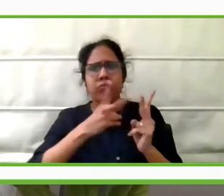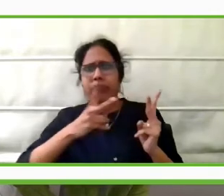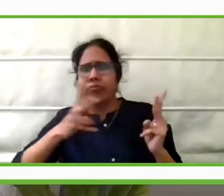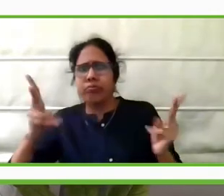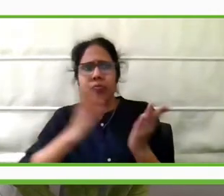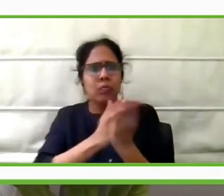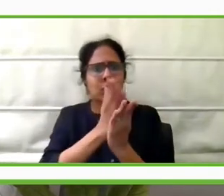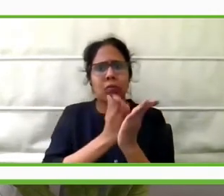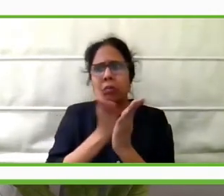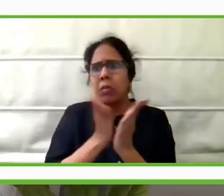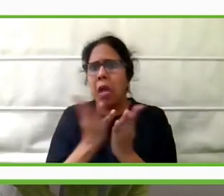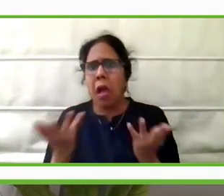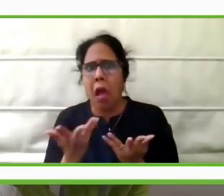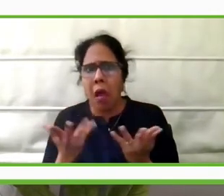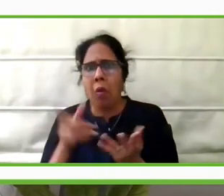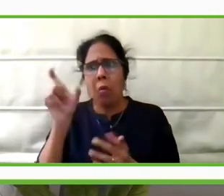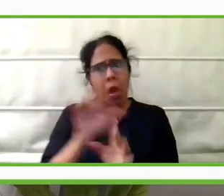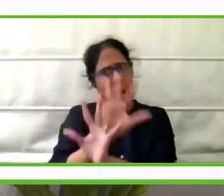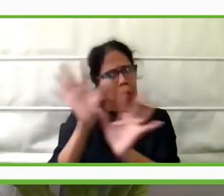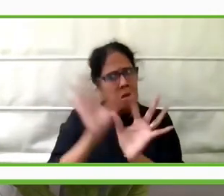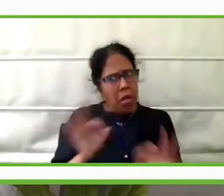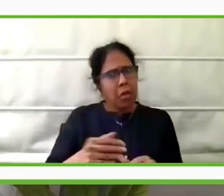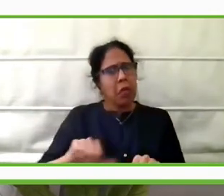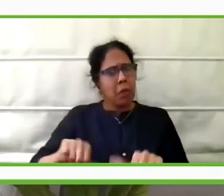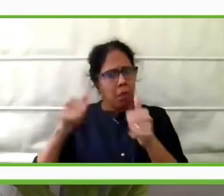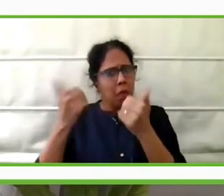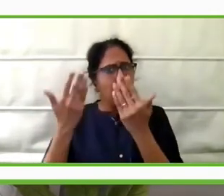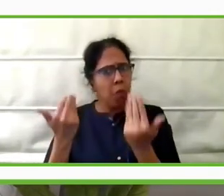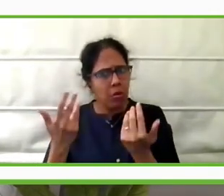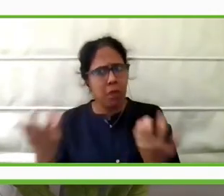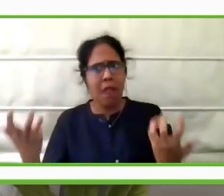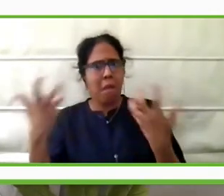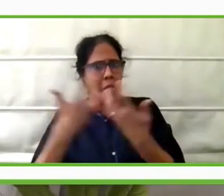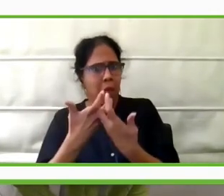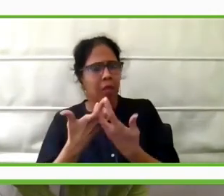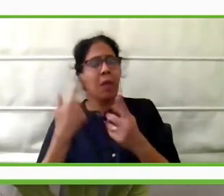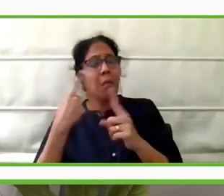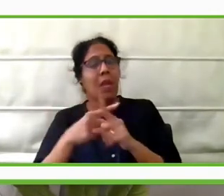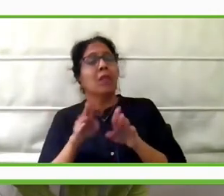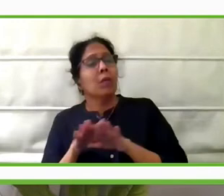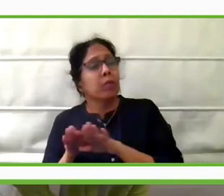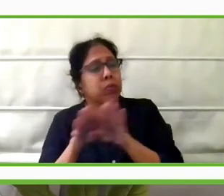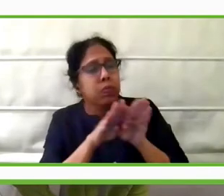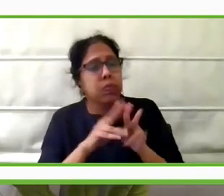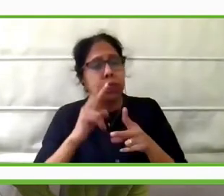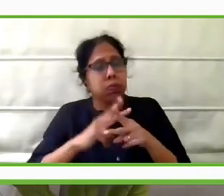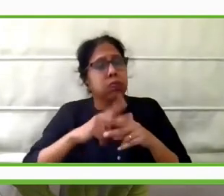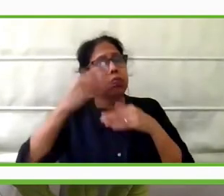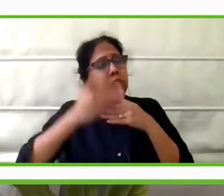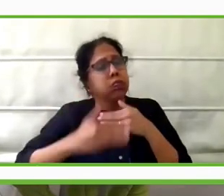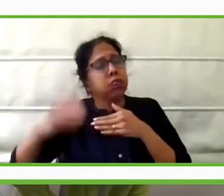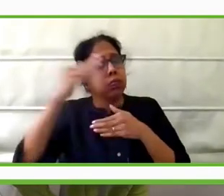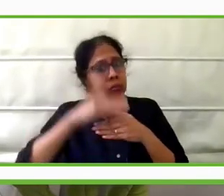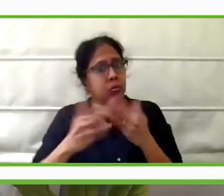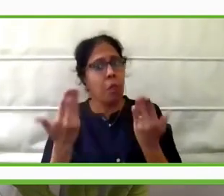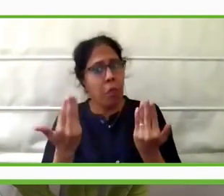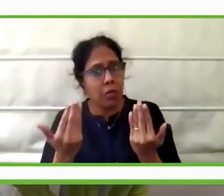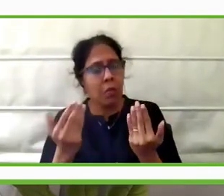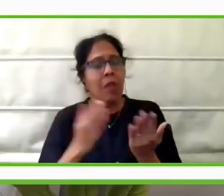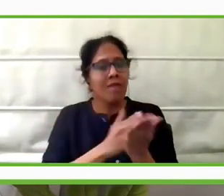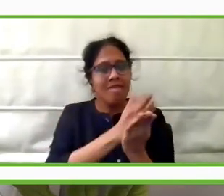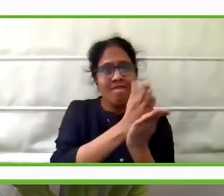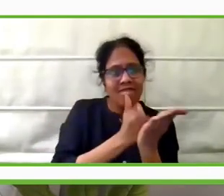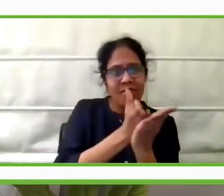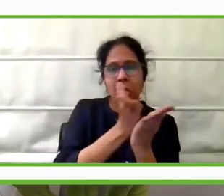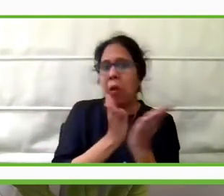ensure that they're ready to do this successfully and sustainably. But, you know, there's so many different directions for an